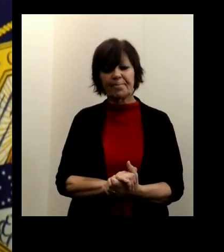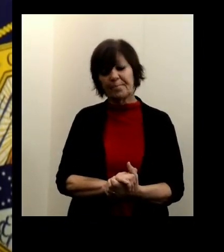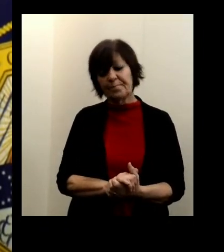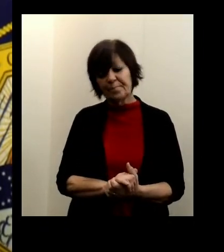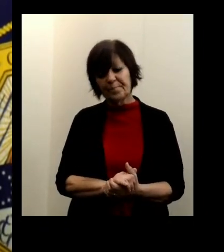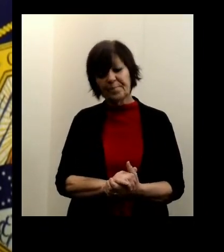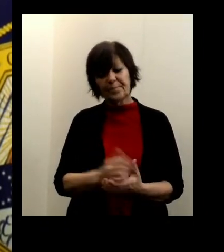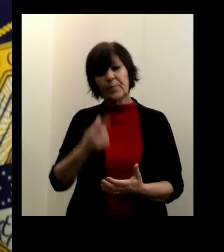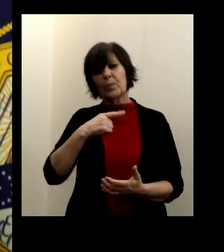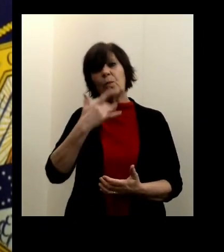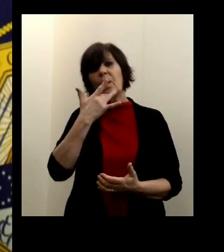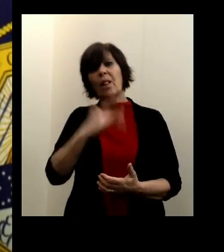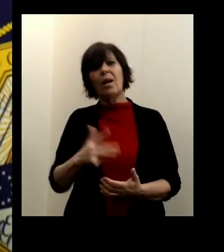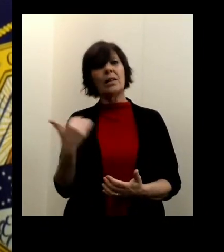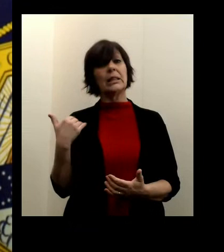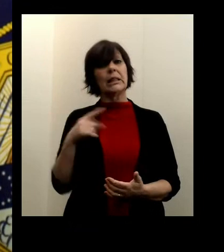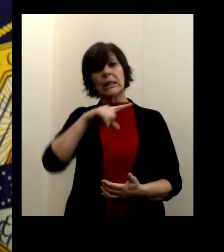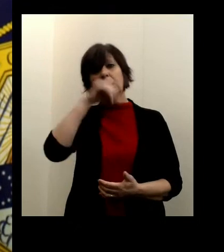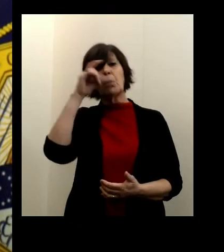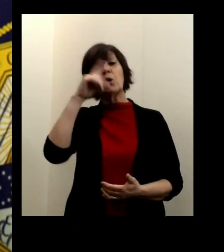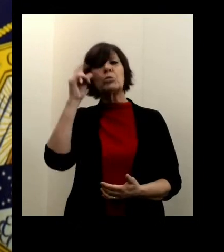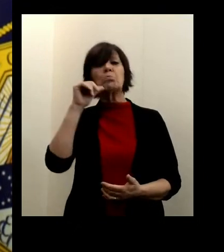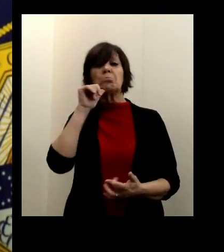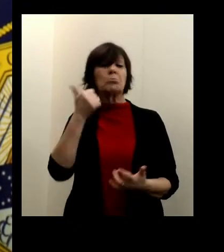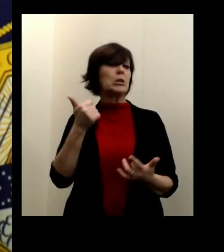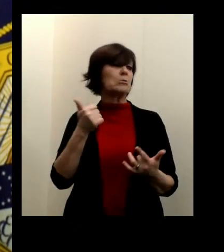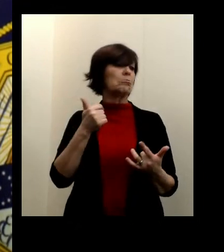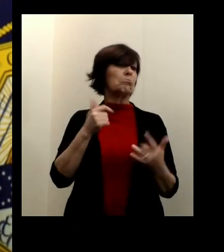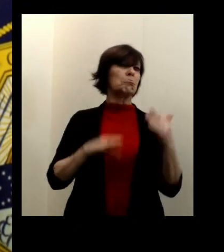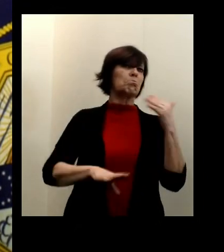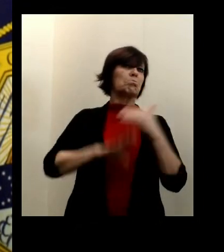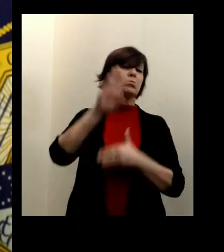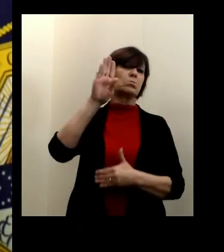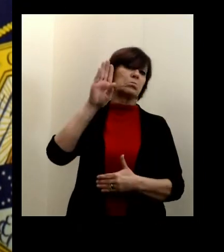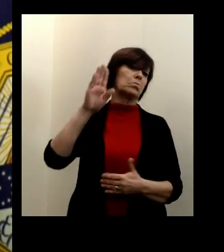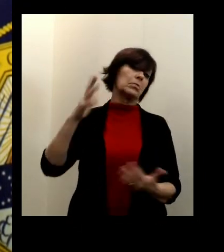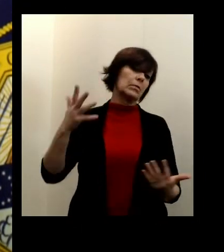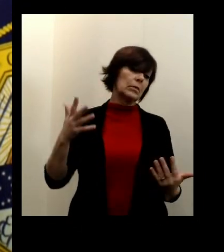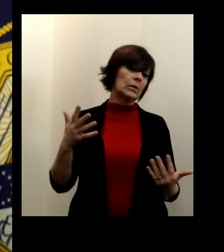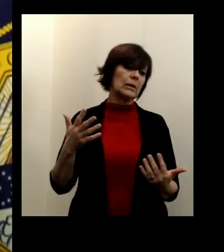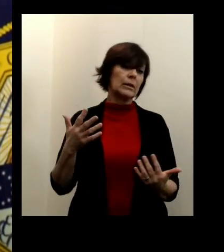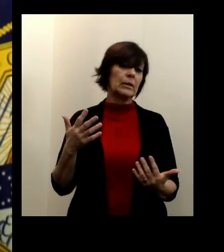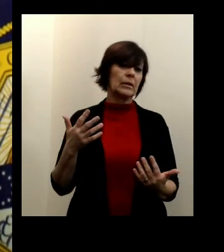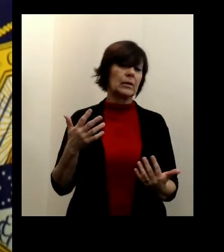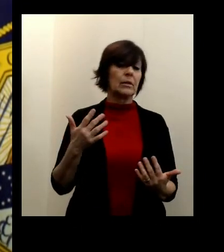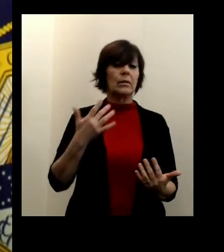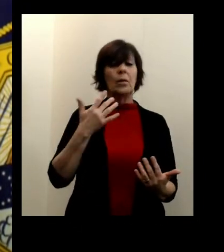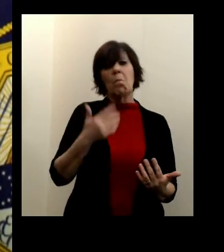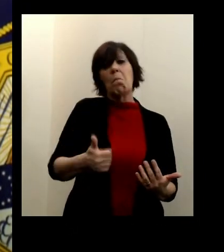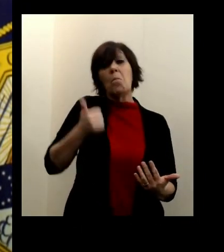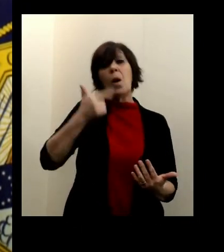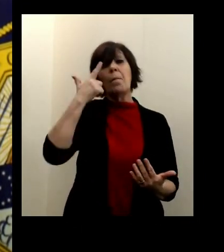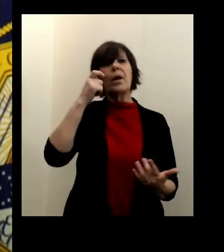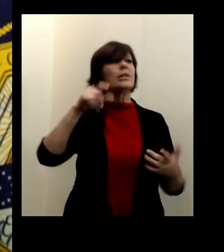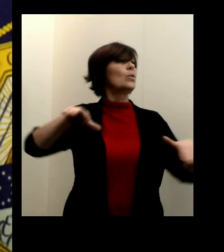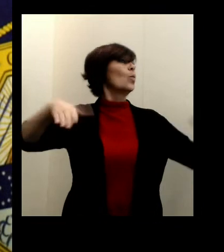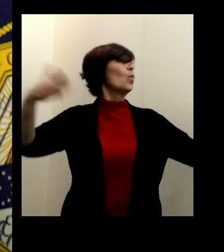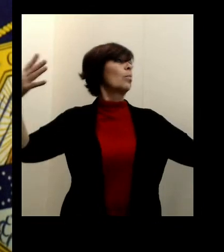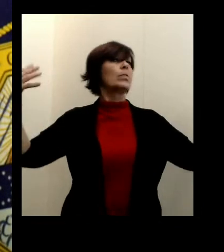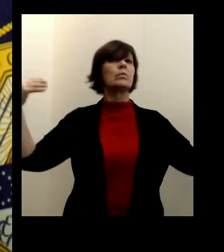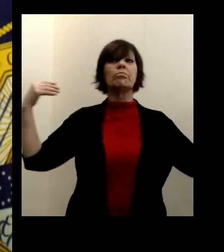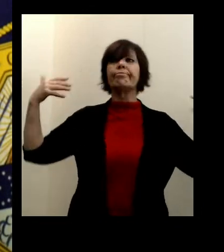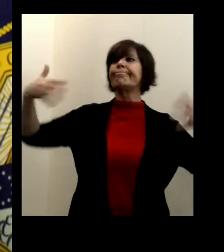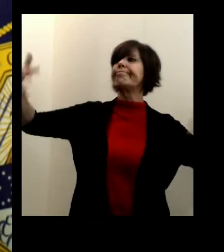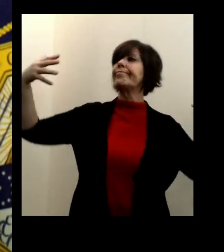We were lucky in the summer. We didn't see the spread like we could have seen in the summer, primarily because it's open air or